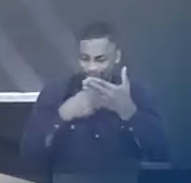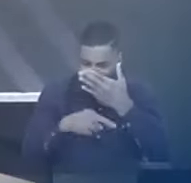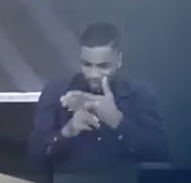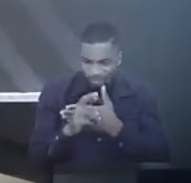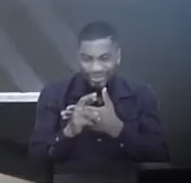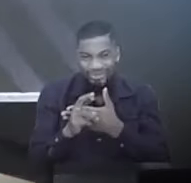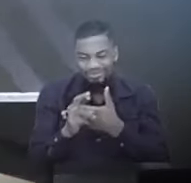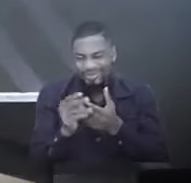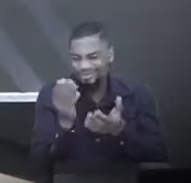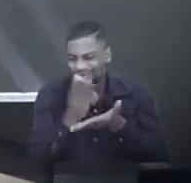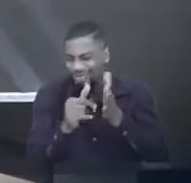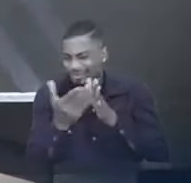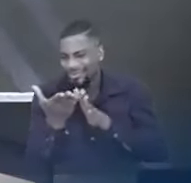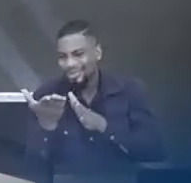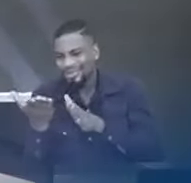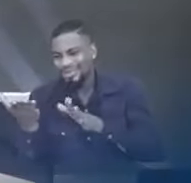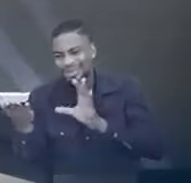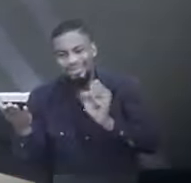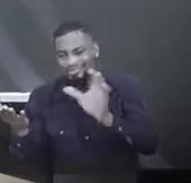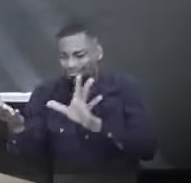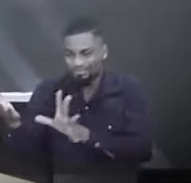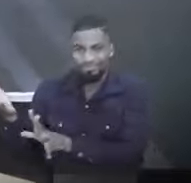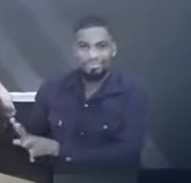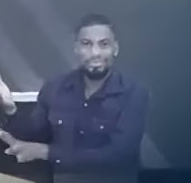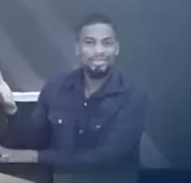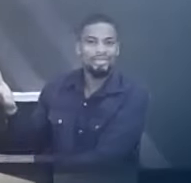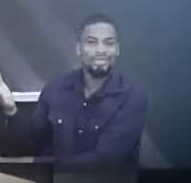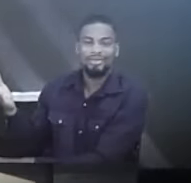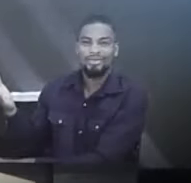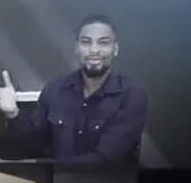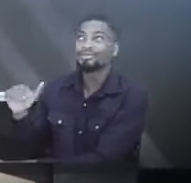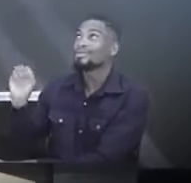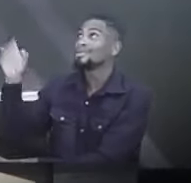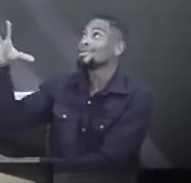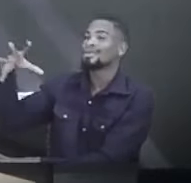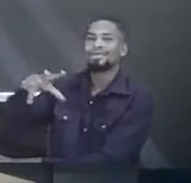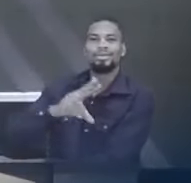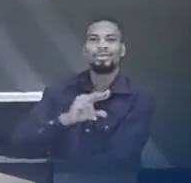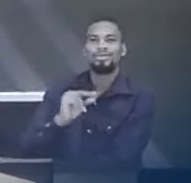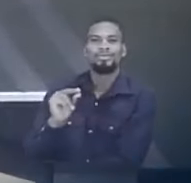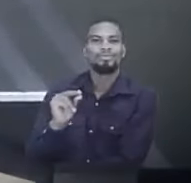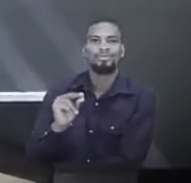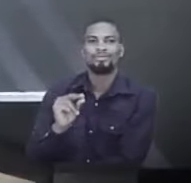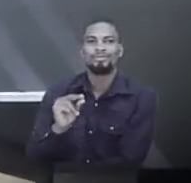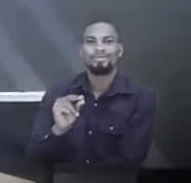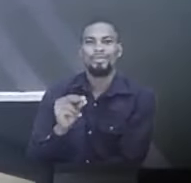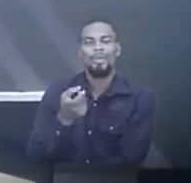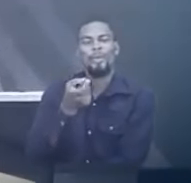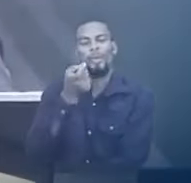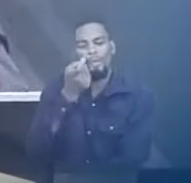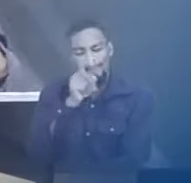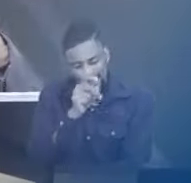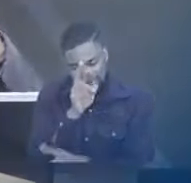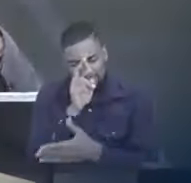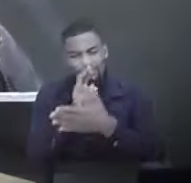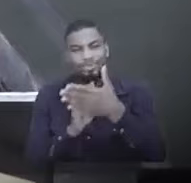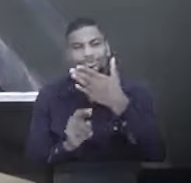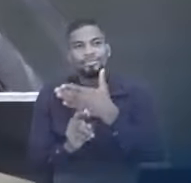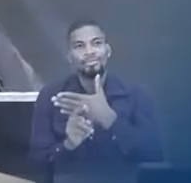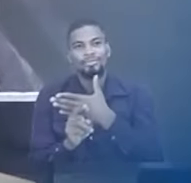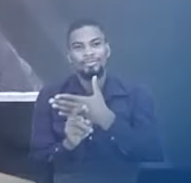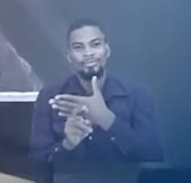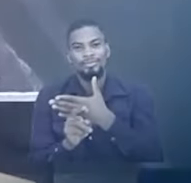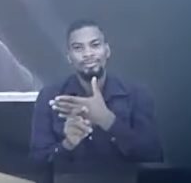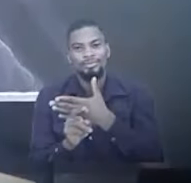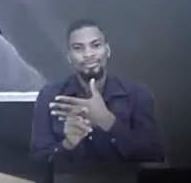losing certain things our forebears caught and we will not have in our generation. And so reverence is key. I want you to come